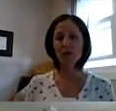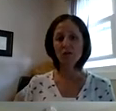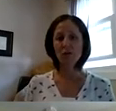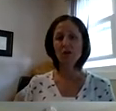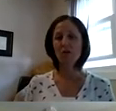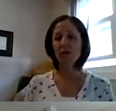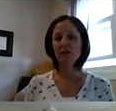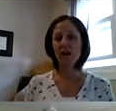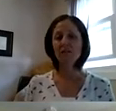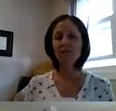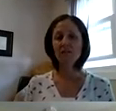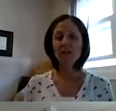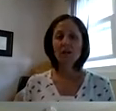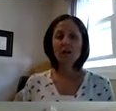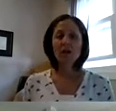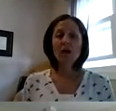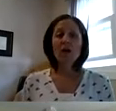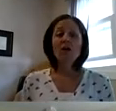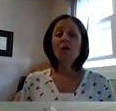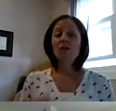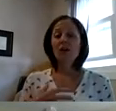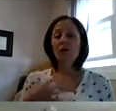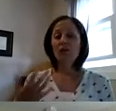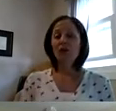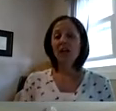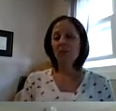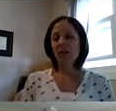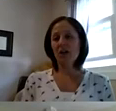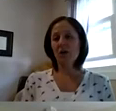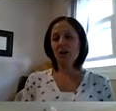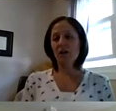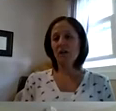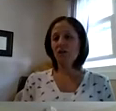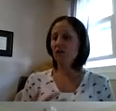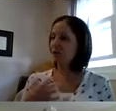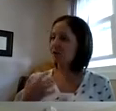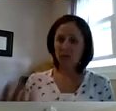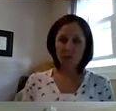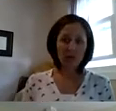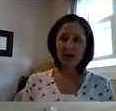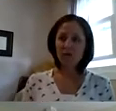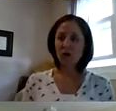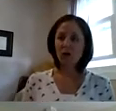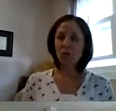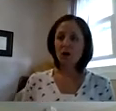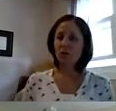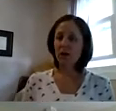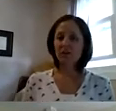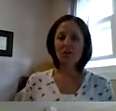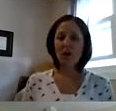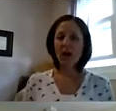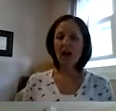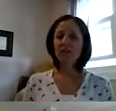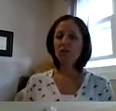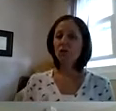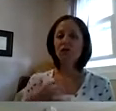by GoSmart or West Staff. Those that are returning applicant organizations, those that have applied for grants